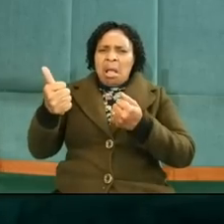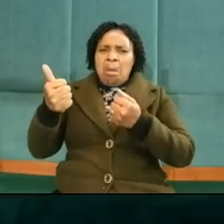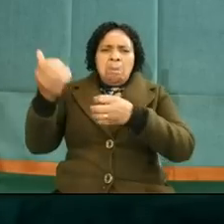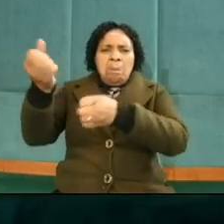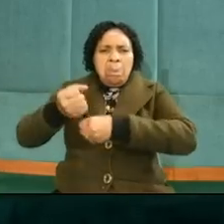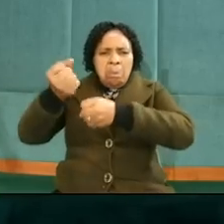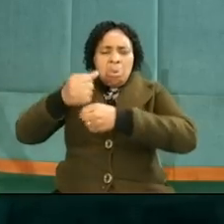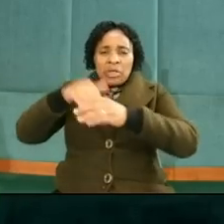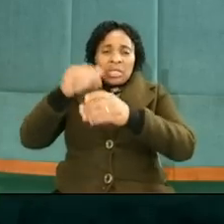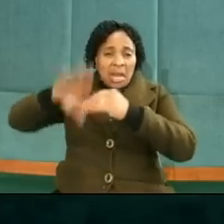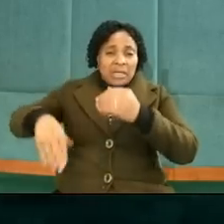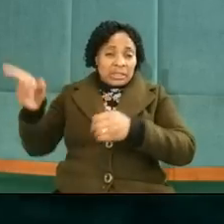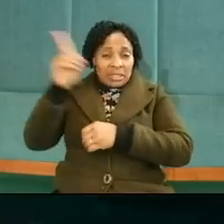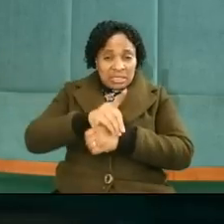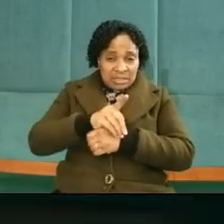days.